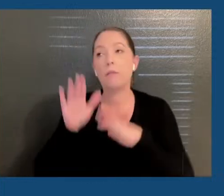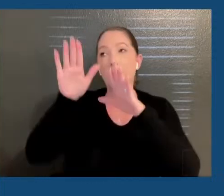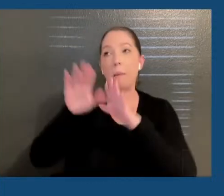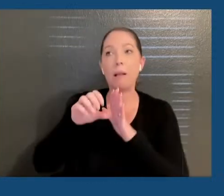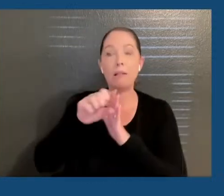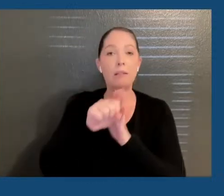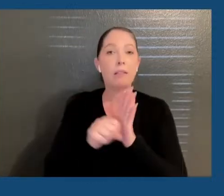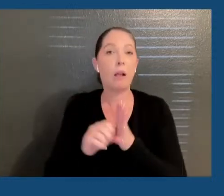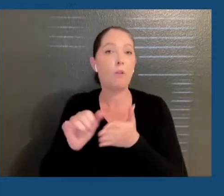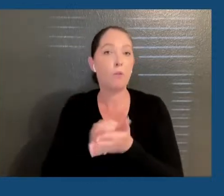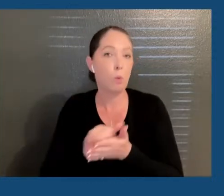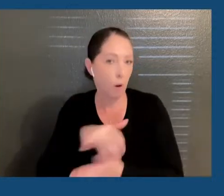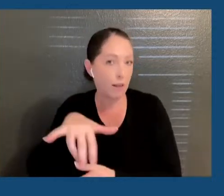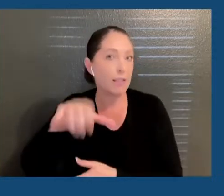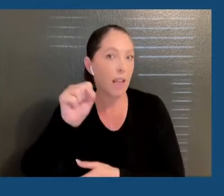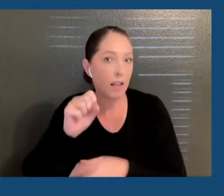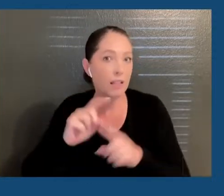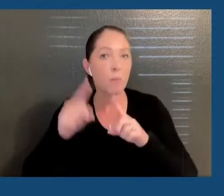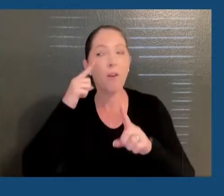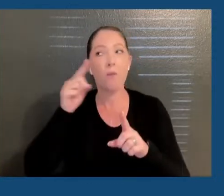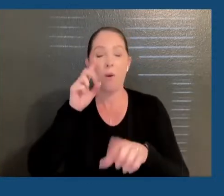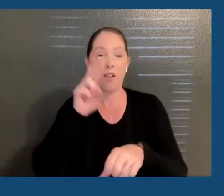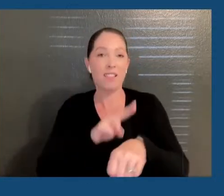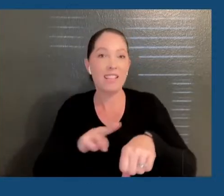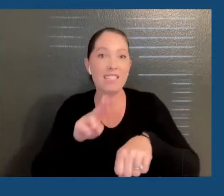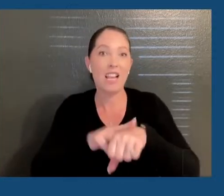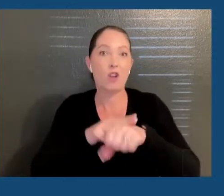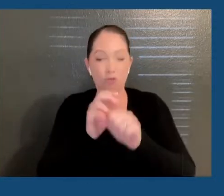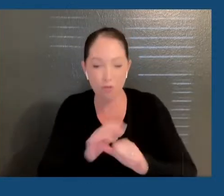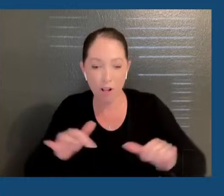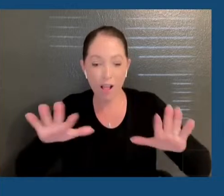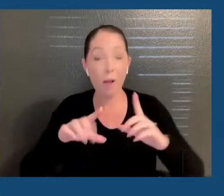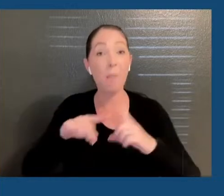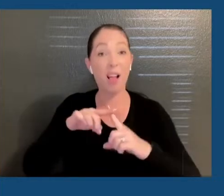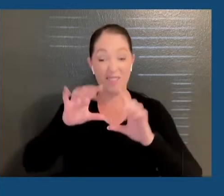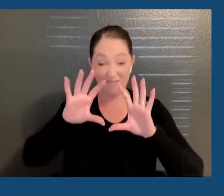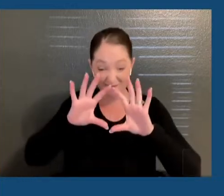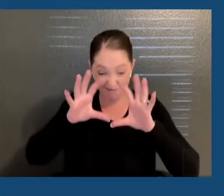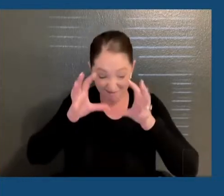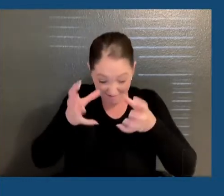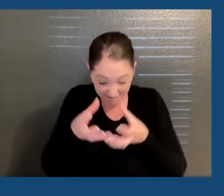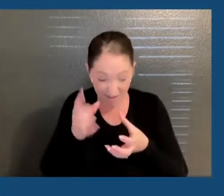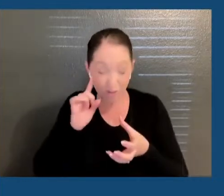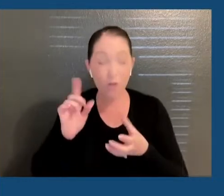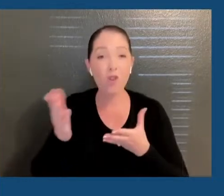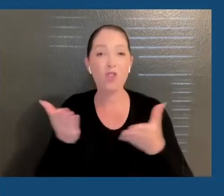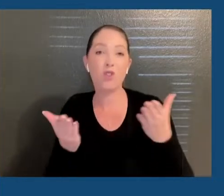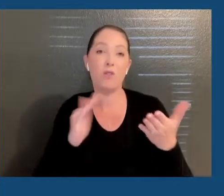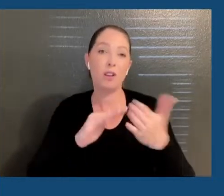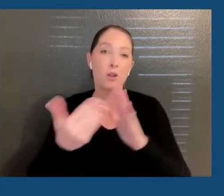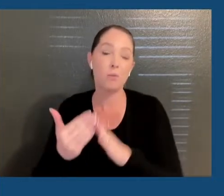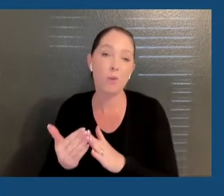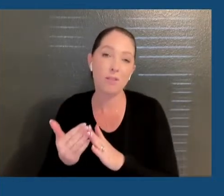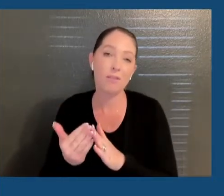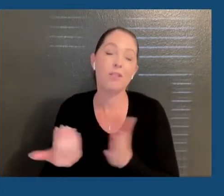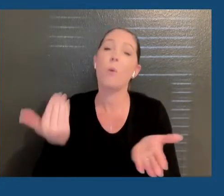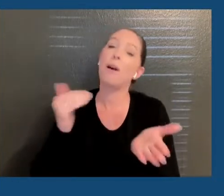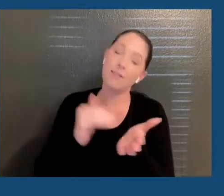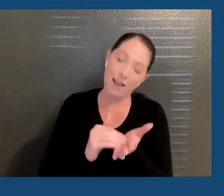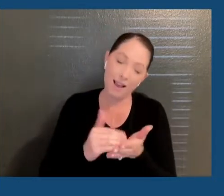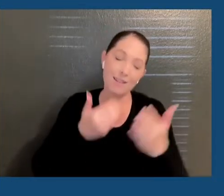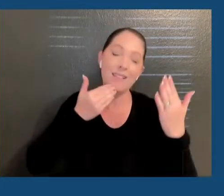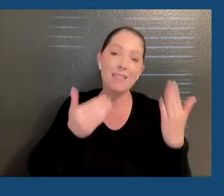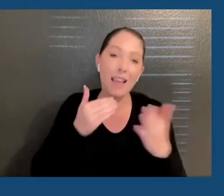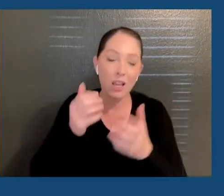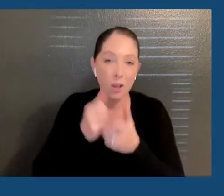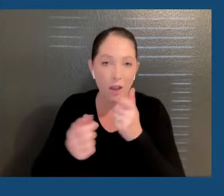for the nation and actually globally to serve our communities. Once again, thank you, everybody. And as we